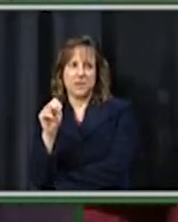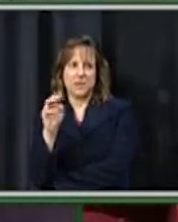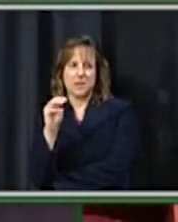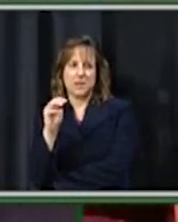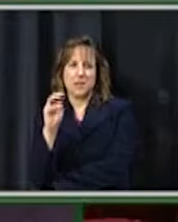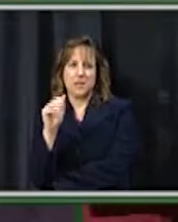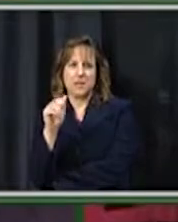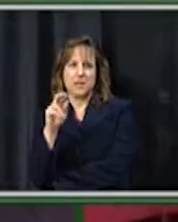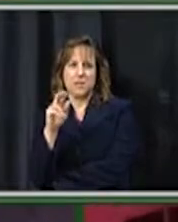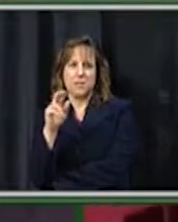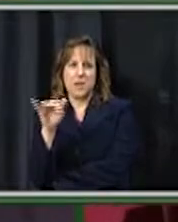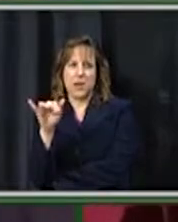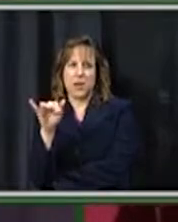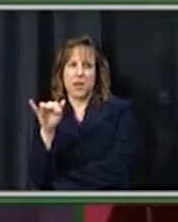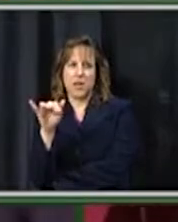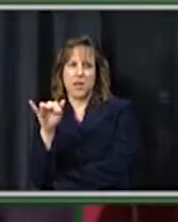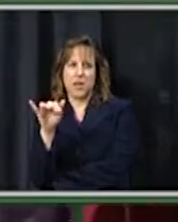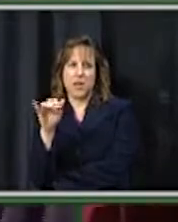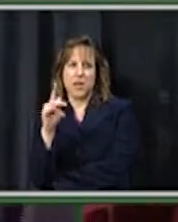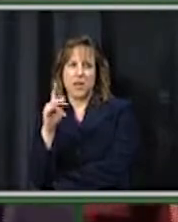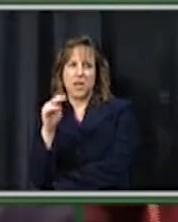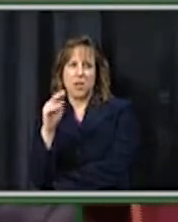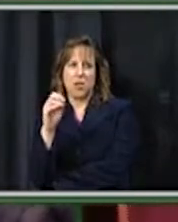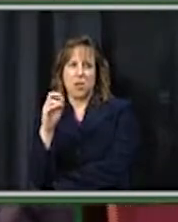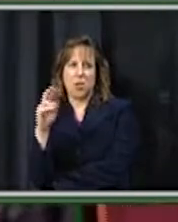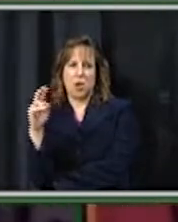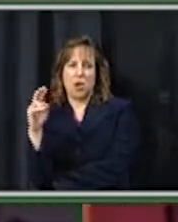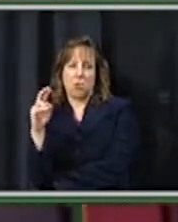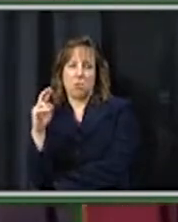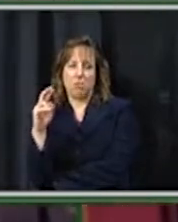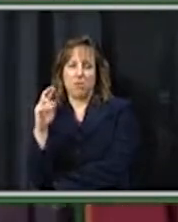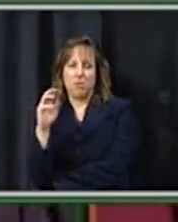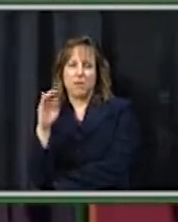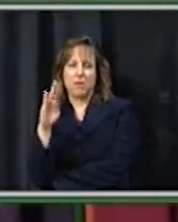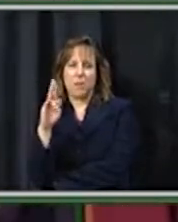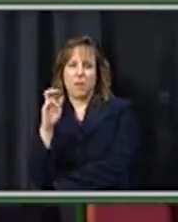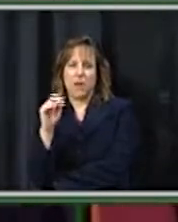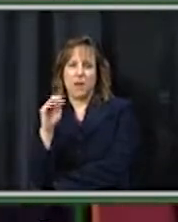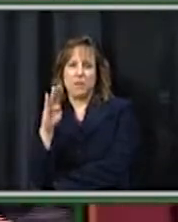Mary Moore. Ryan Guaston.